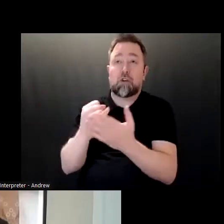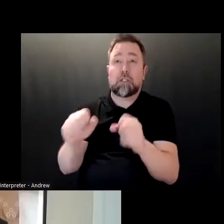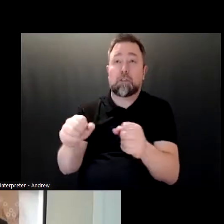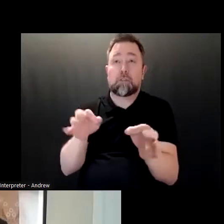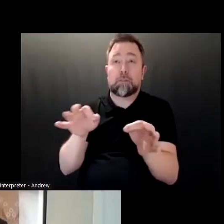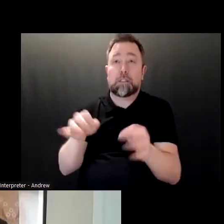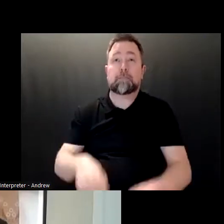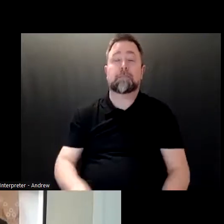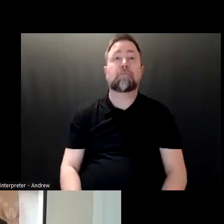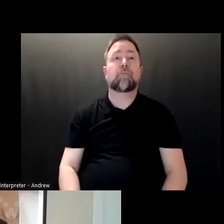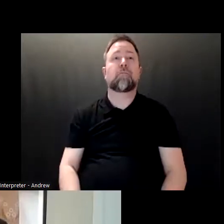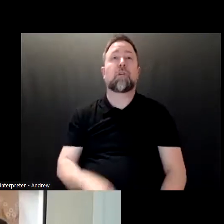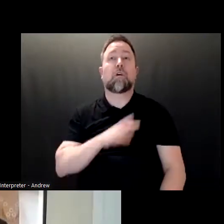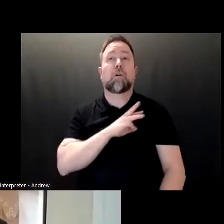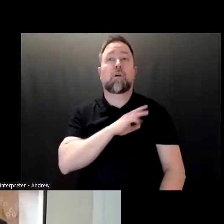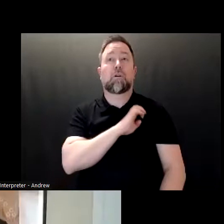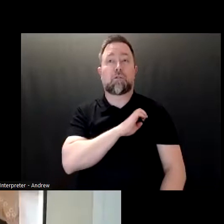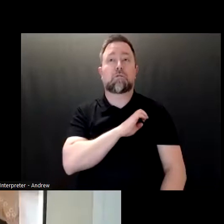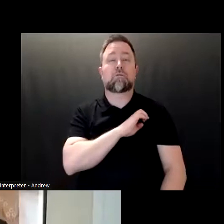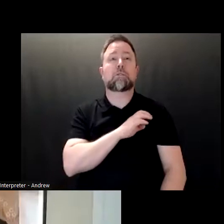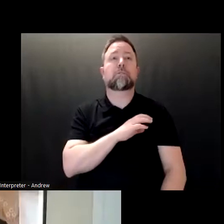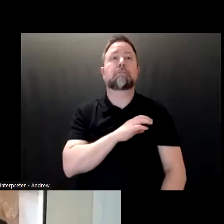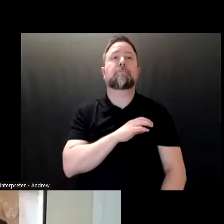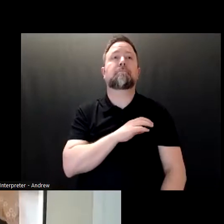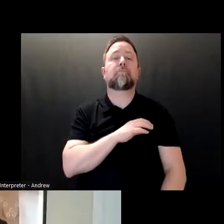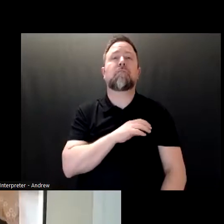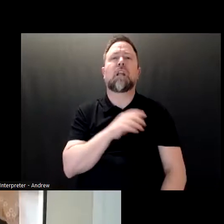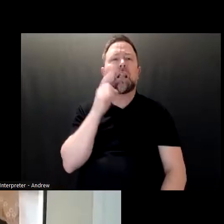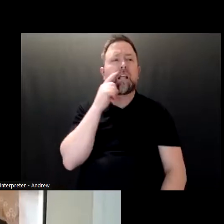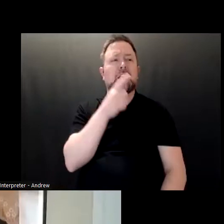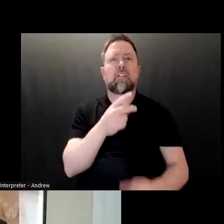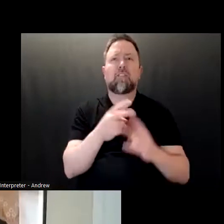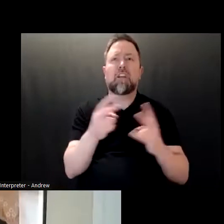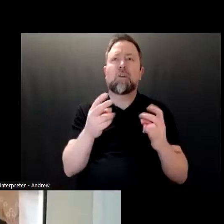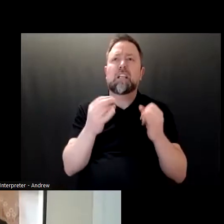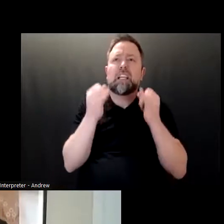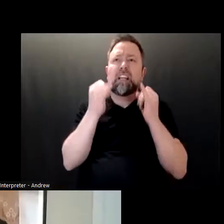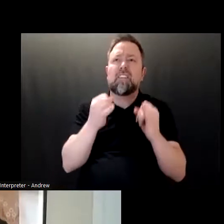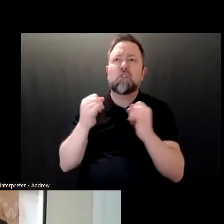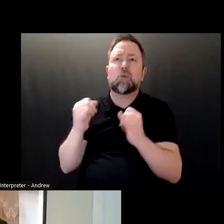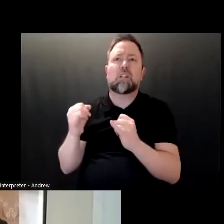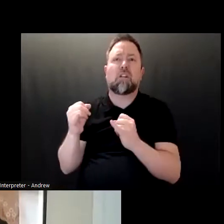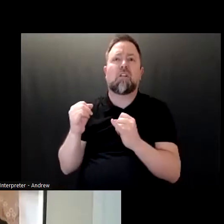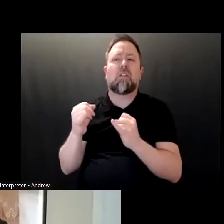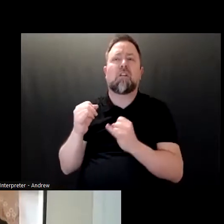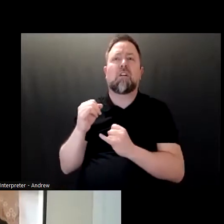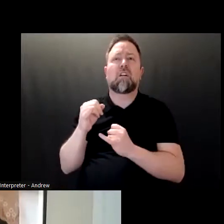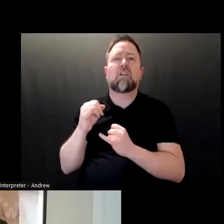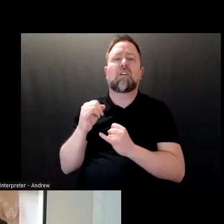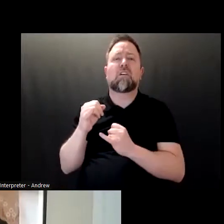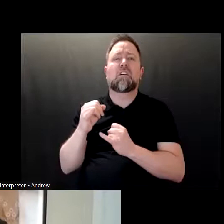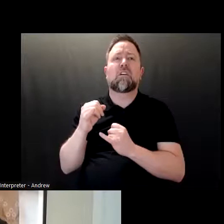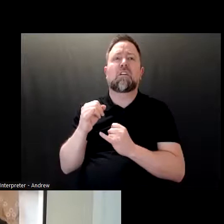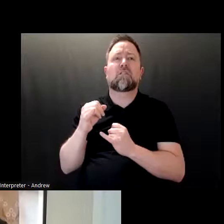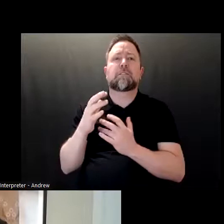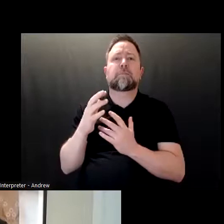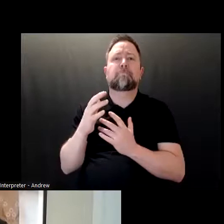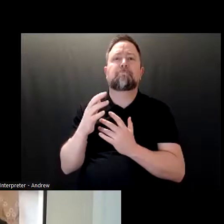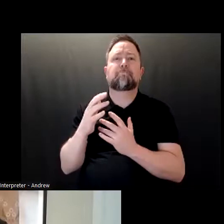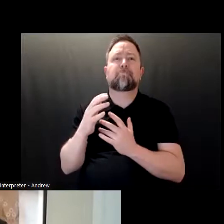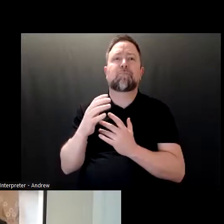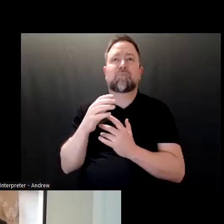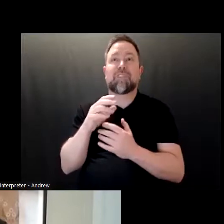contemporary artist named Roberta Massacre. Roberta is an artist who lives and works in Philadelphia and is best known